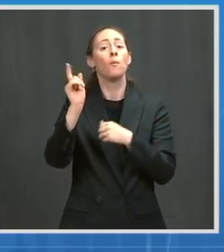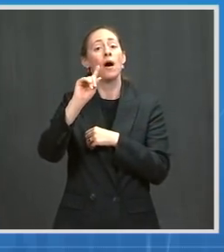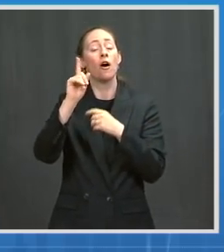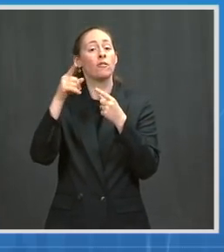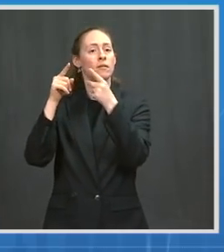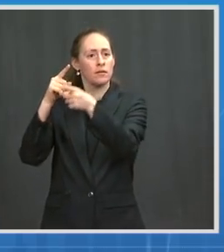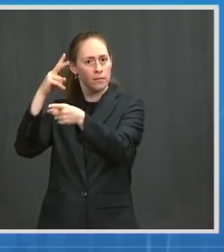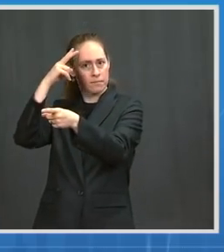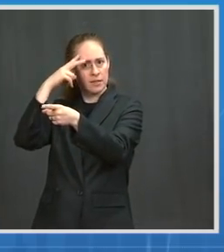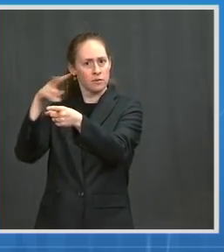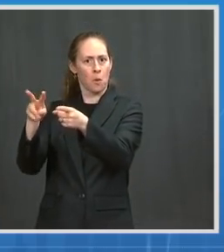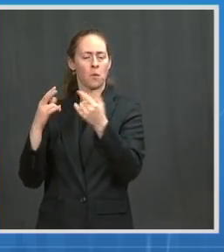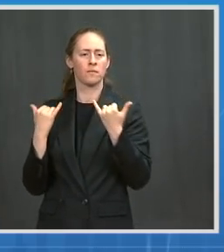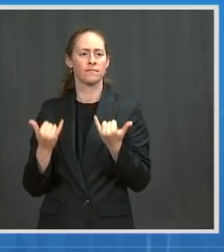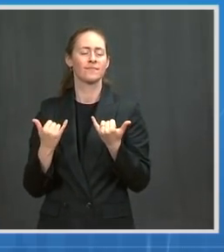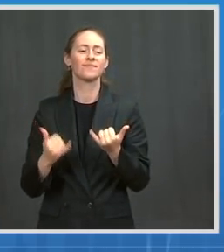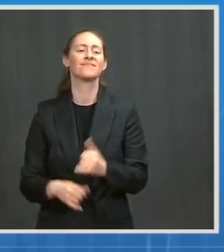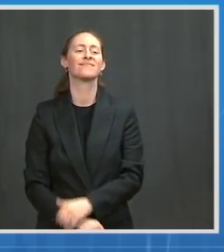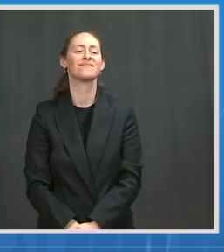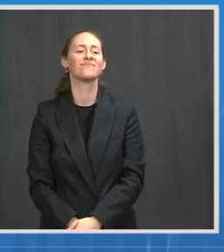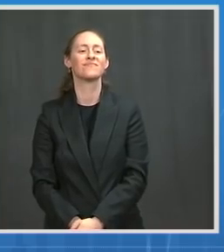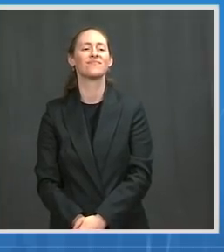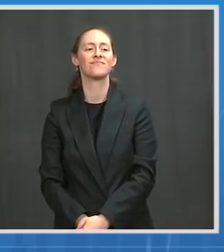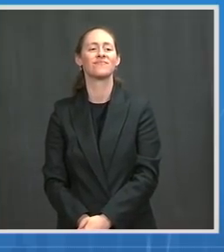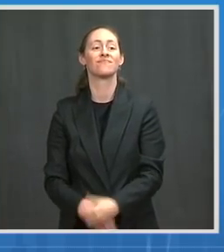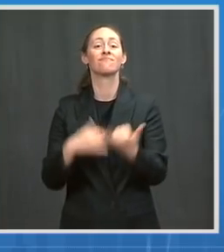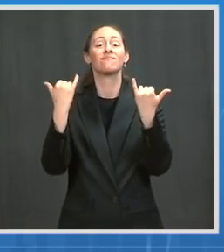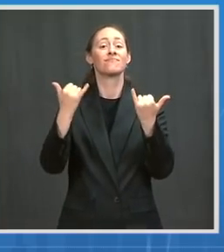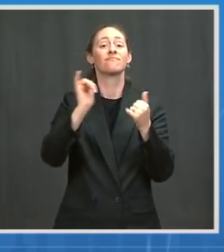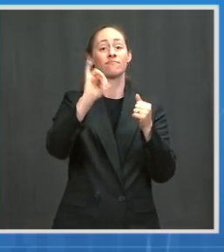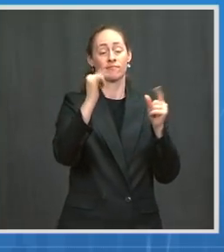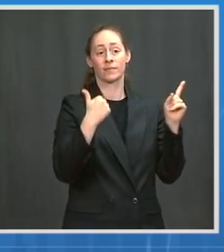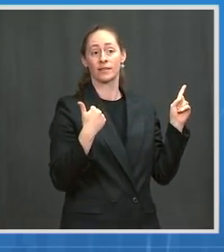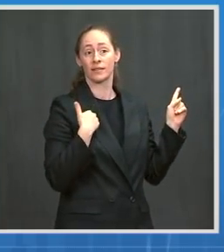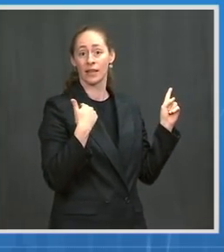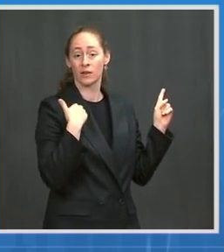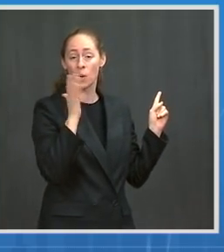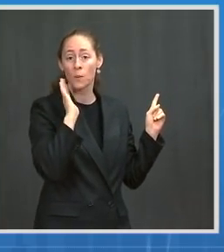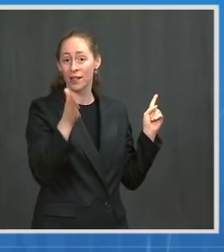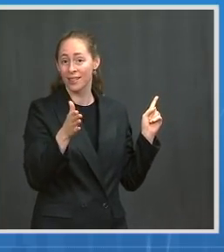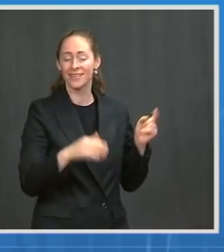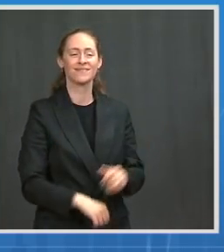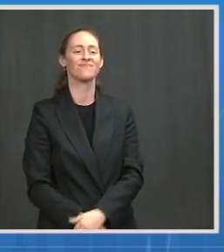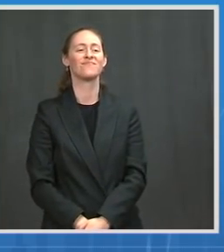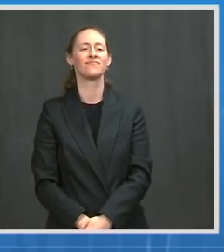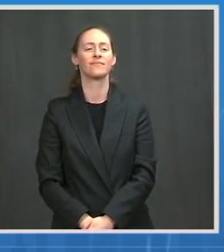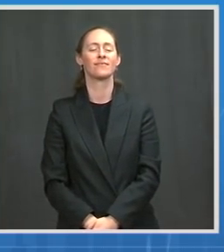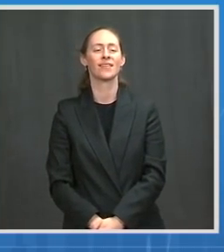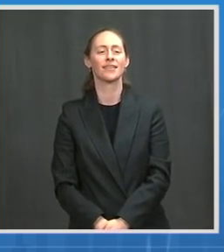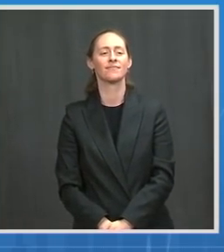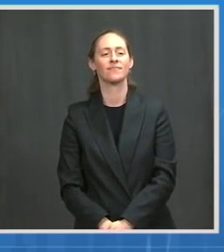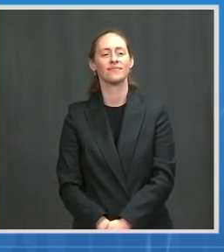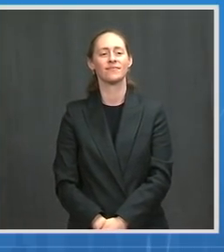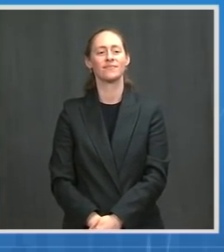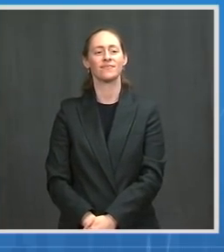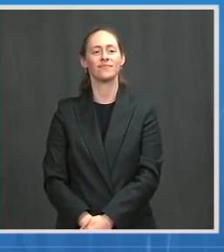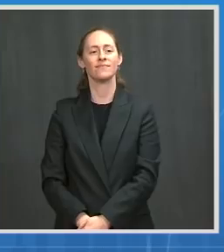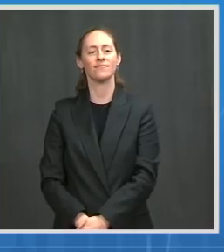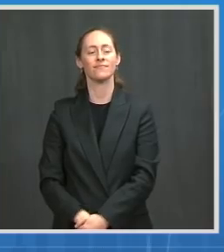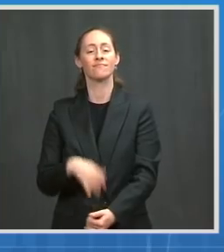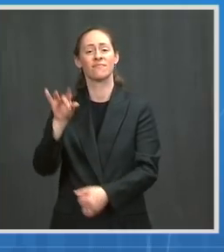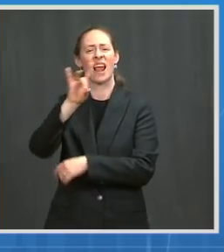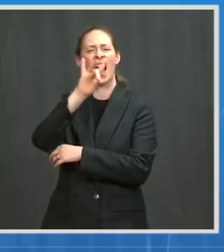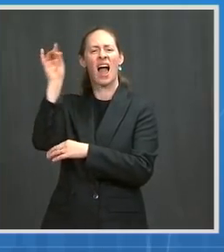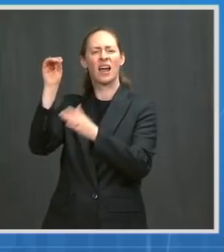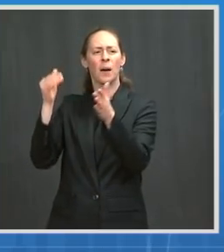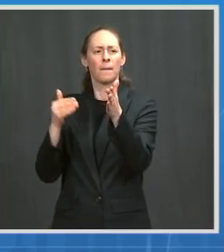and today, doses land in Canada. And we'll allocate all the initial 80 million doses in the coming